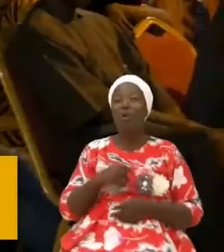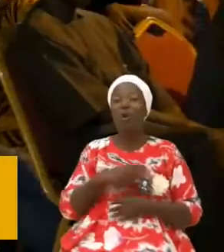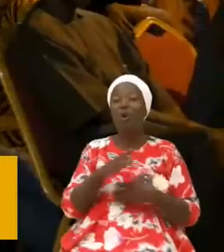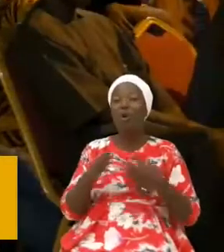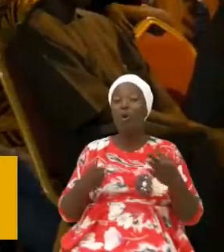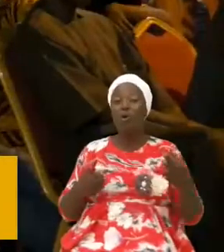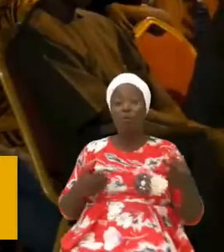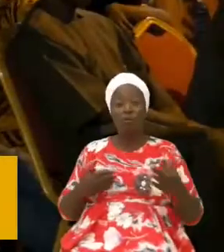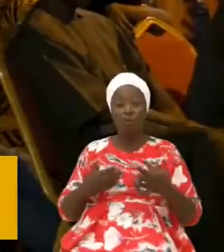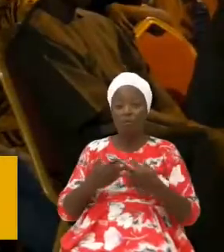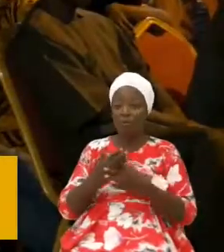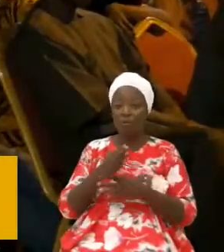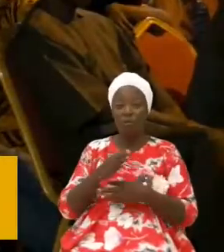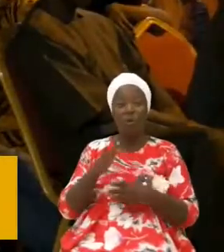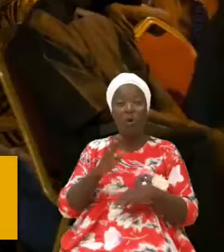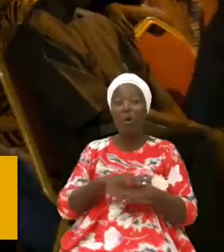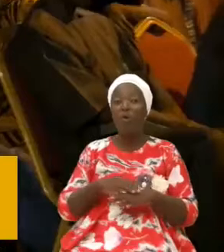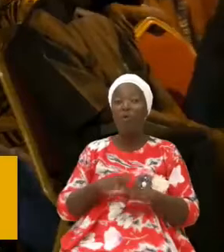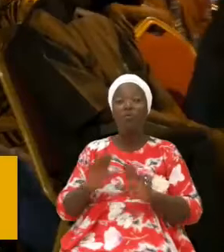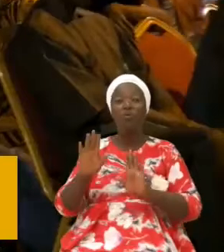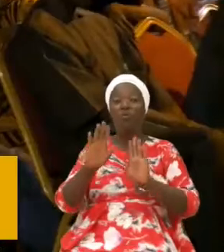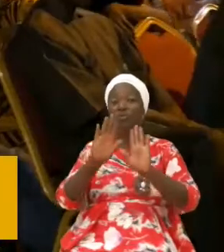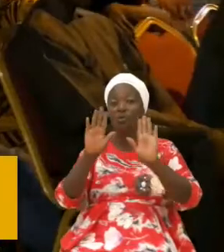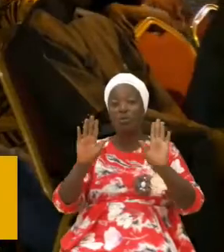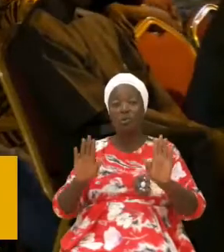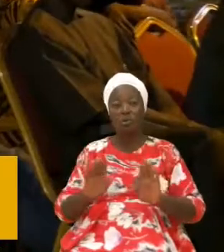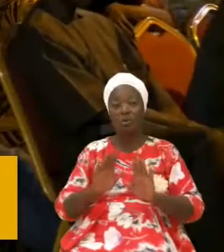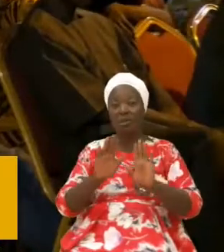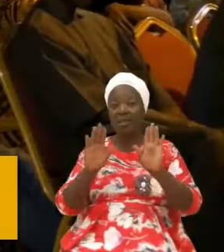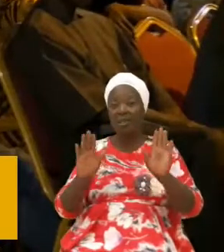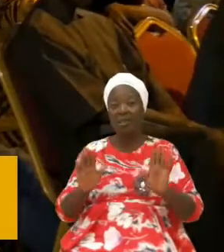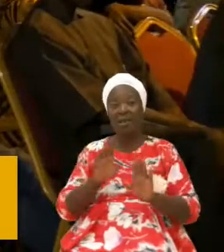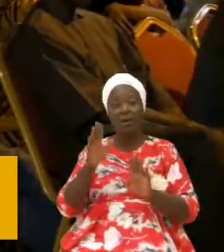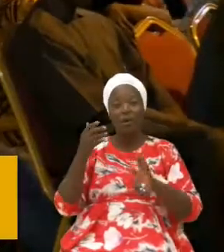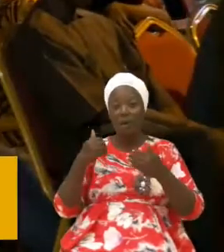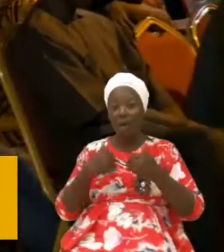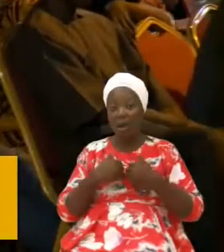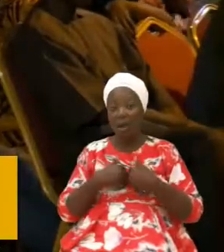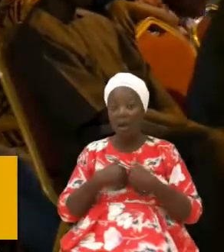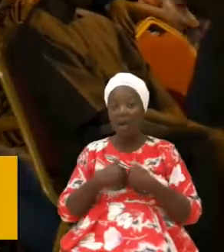Sunday, all throughout South,